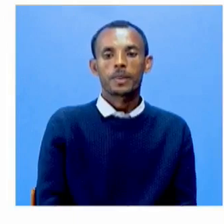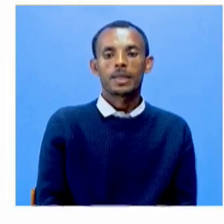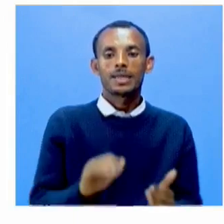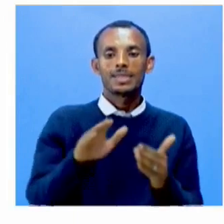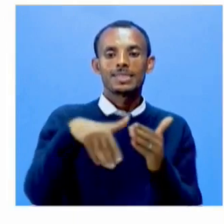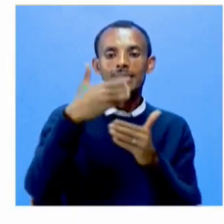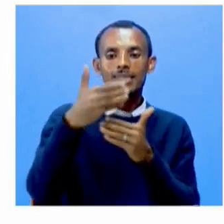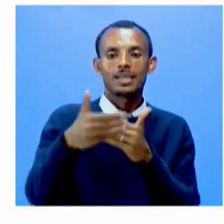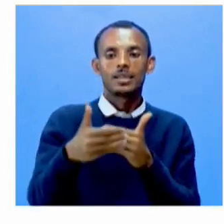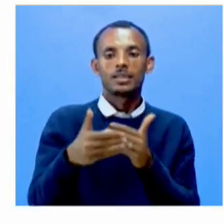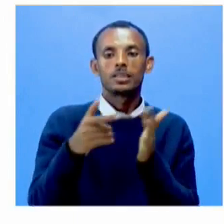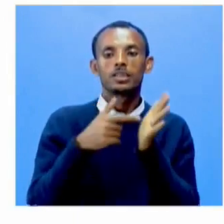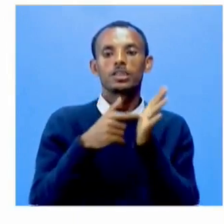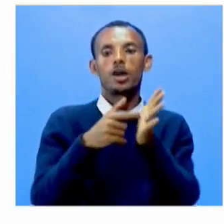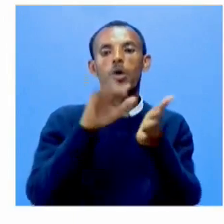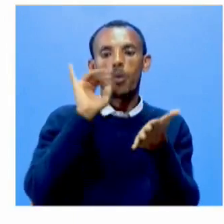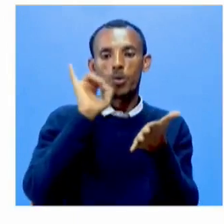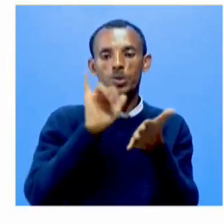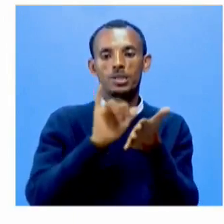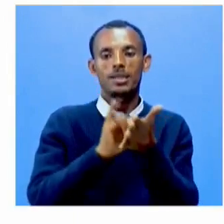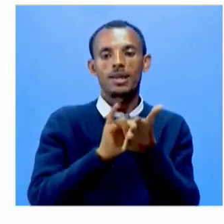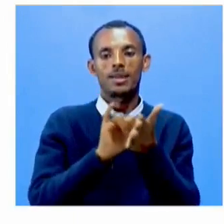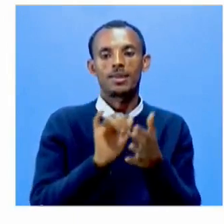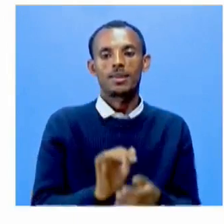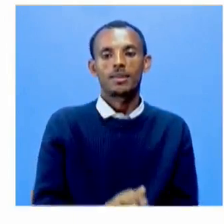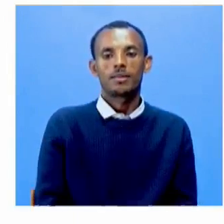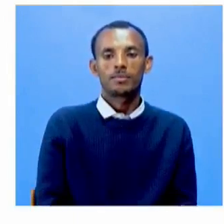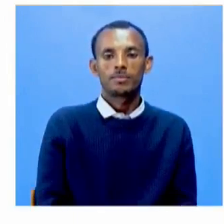then show that